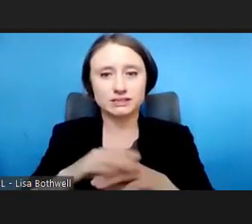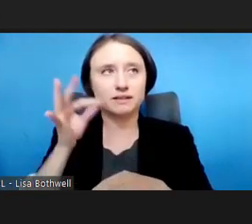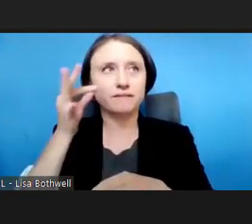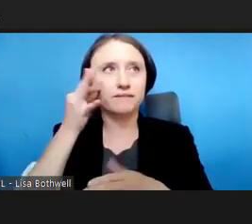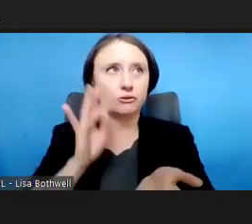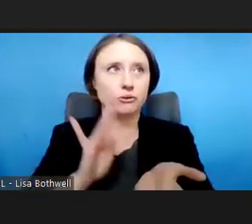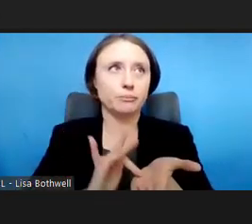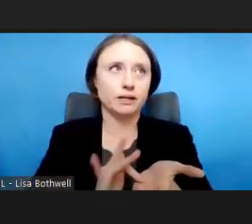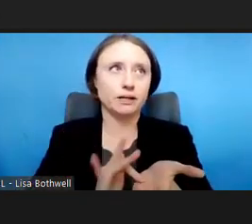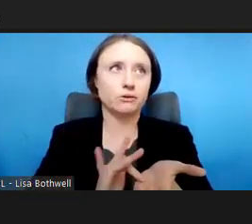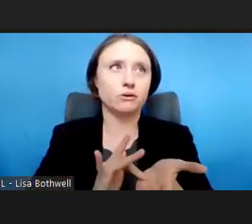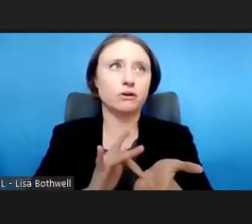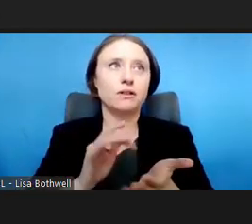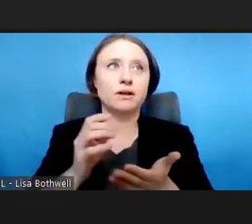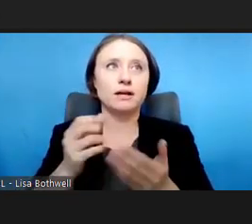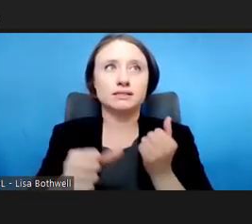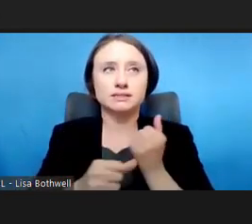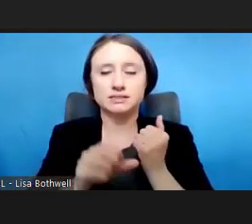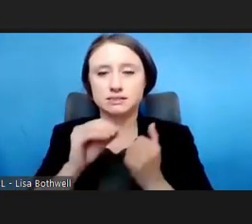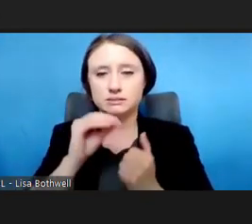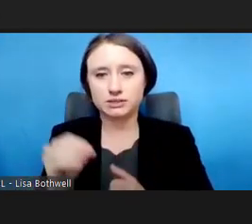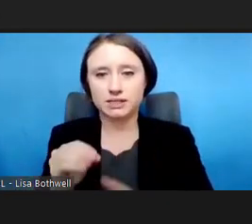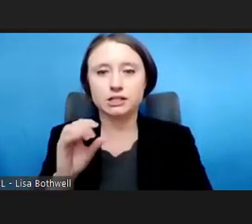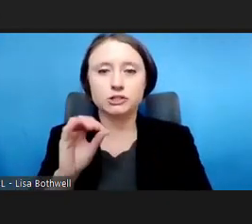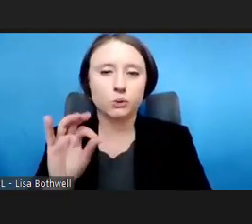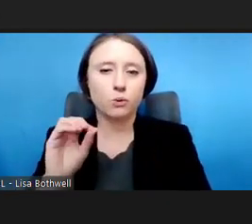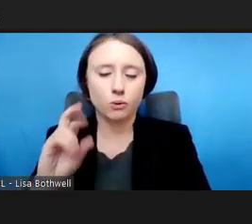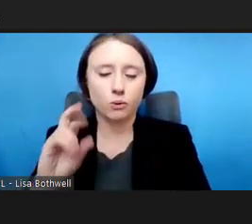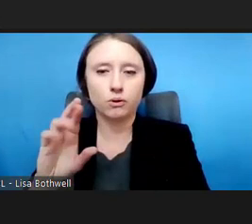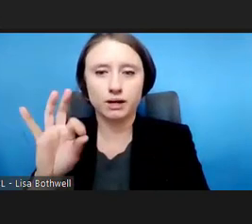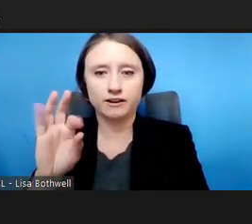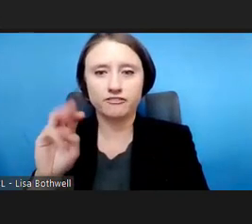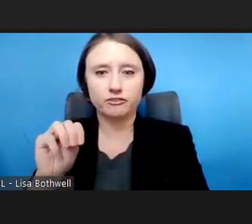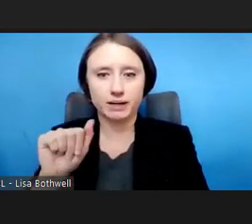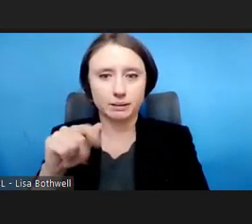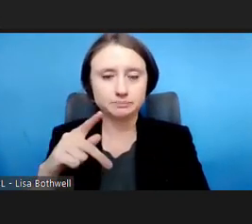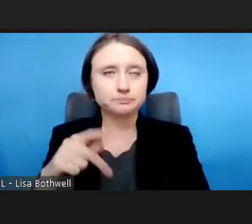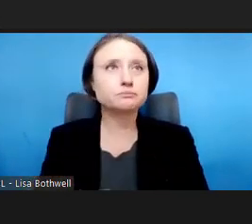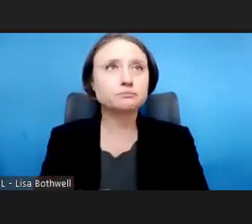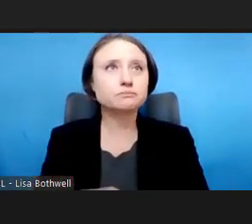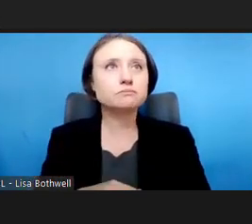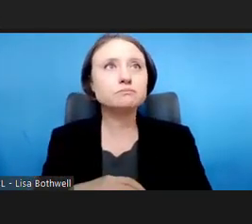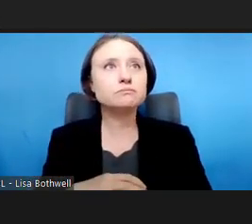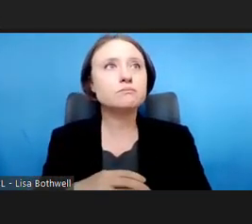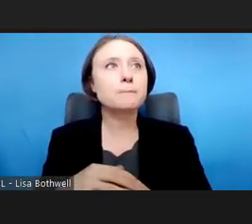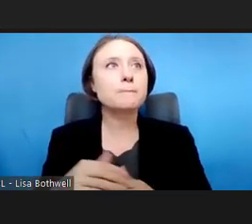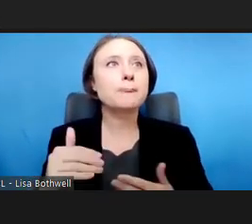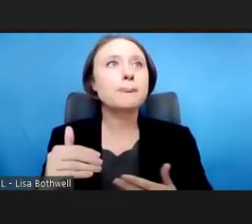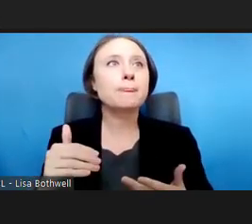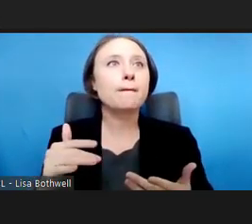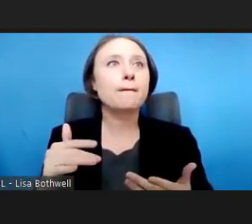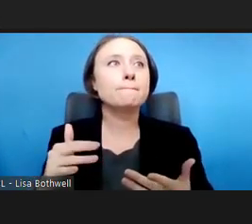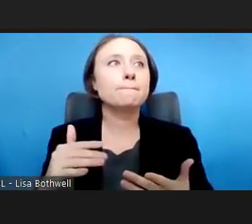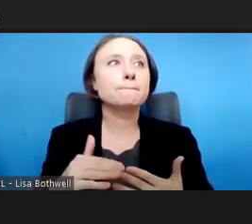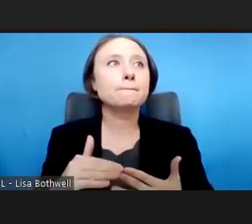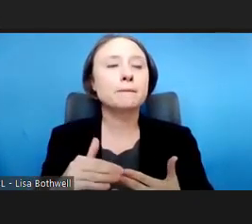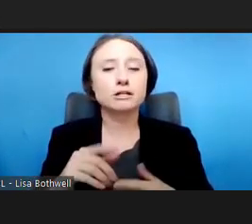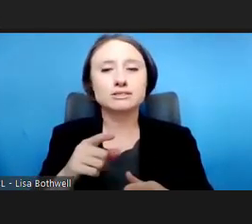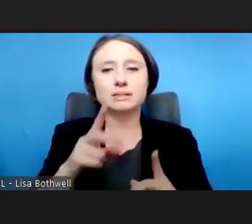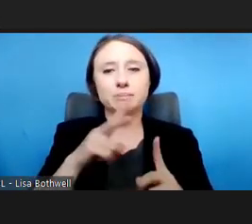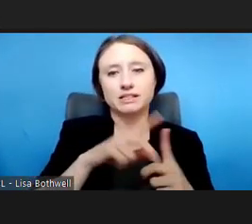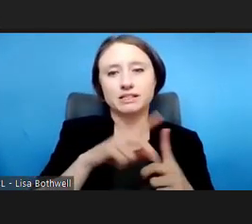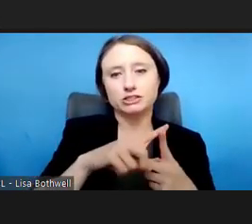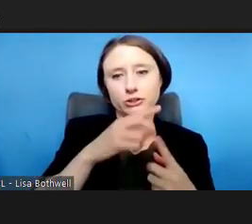of the American Rescue Plan Act of 2021 for the purpose of enhancing, expanding, or strengthening home